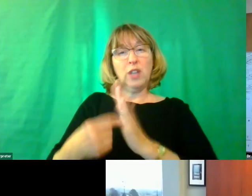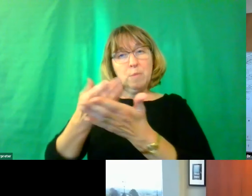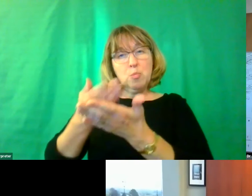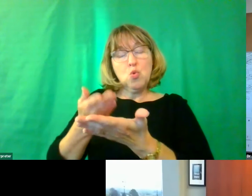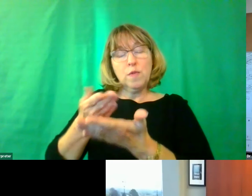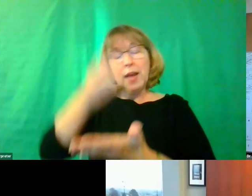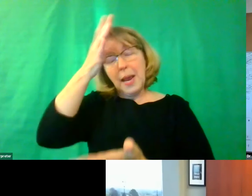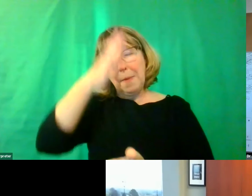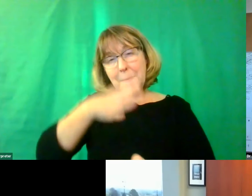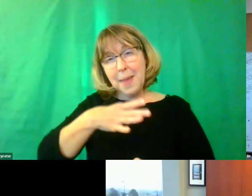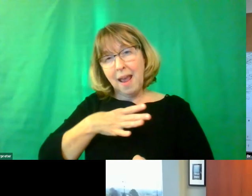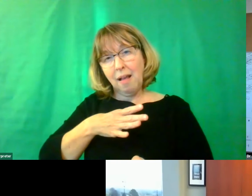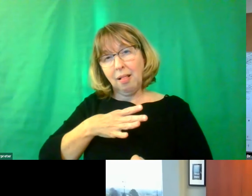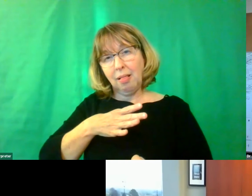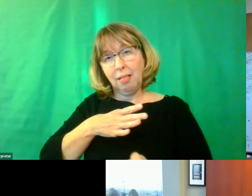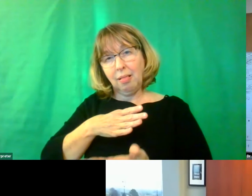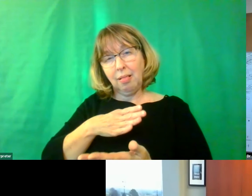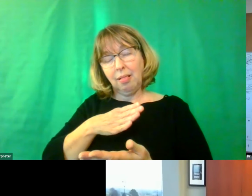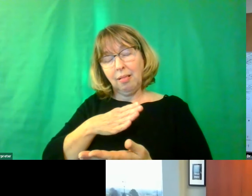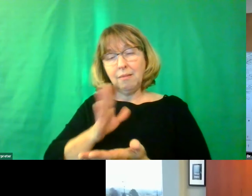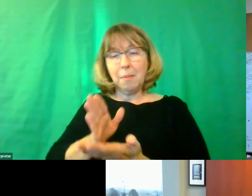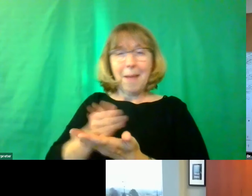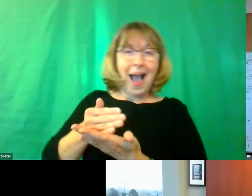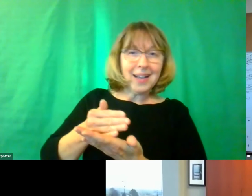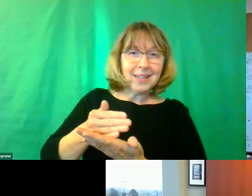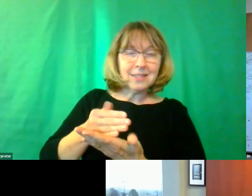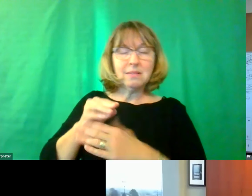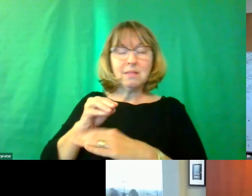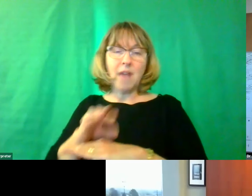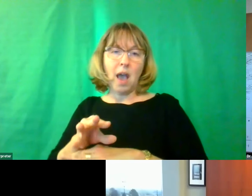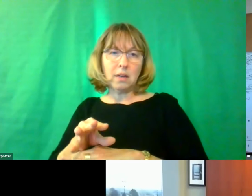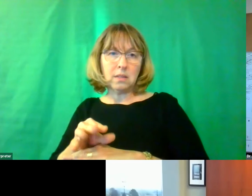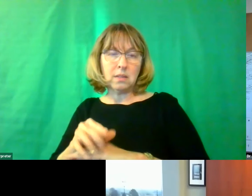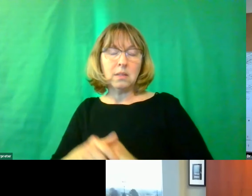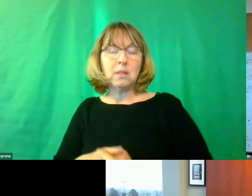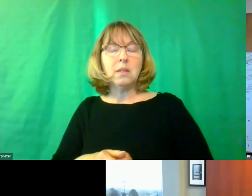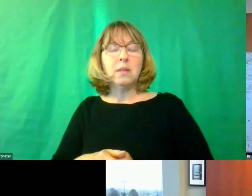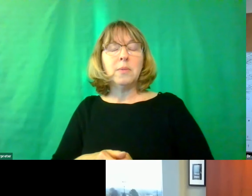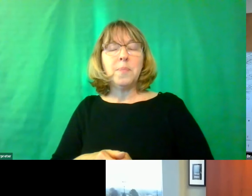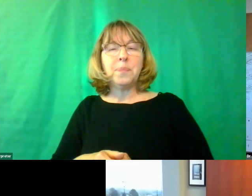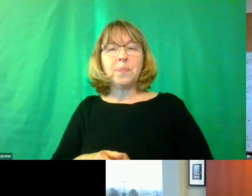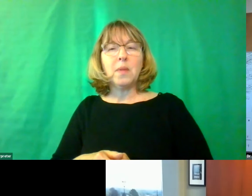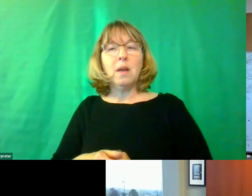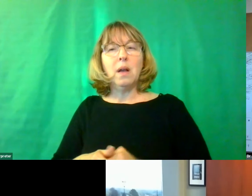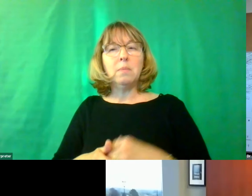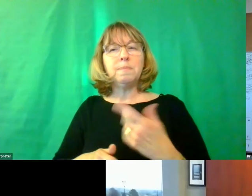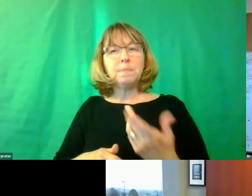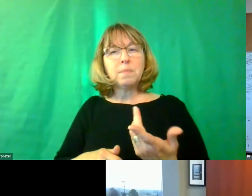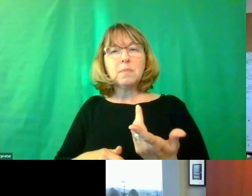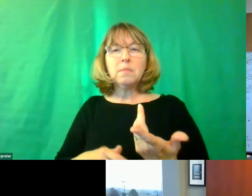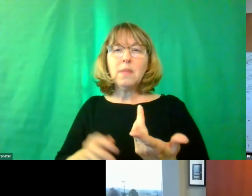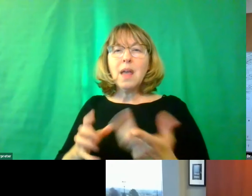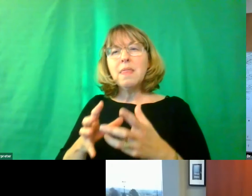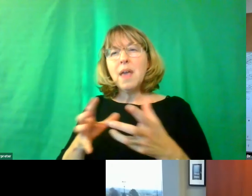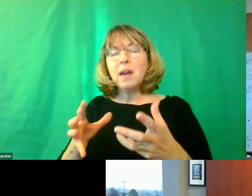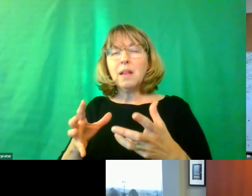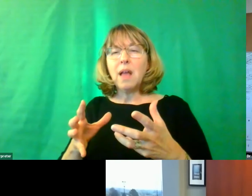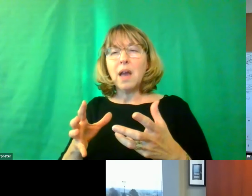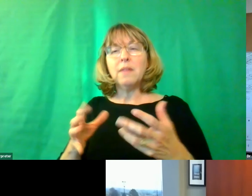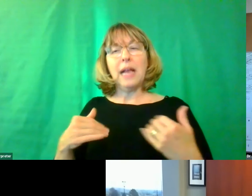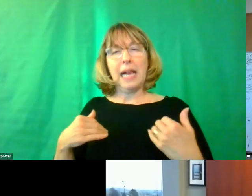different features that are also components of autism spectrum disorder in humans. So again, that provides